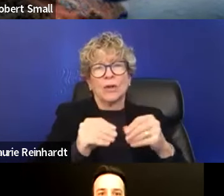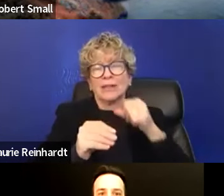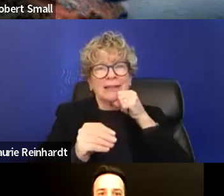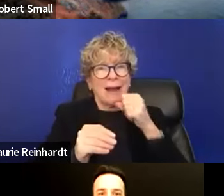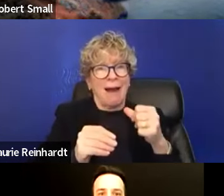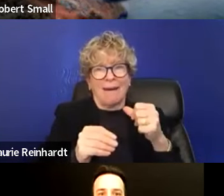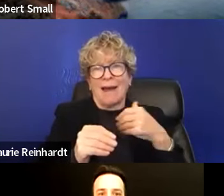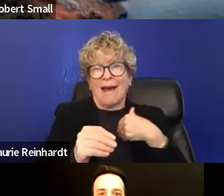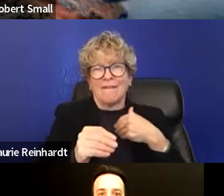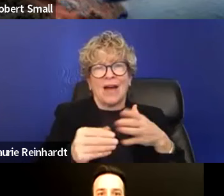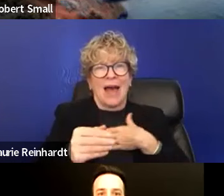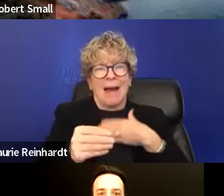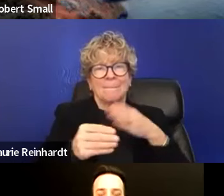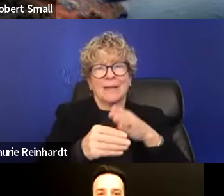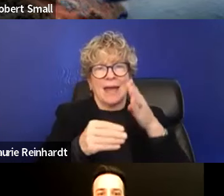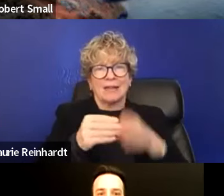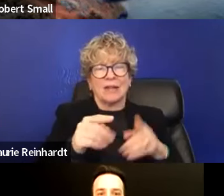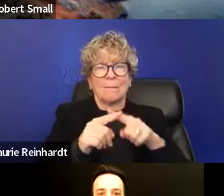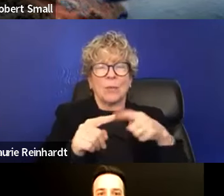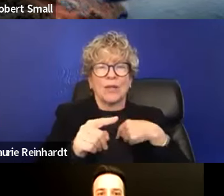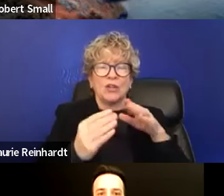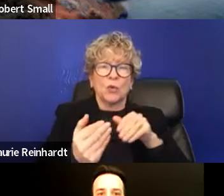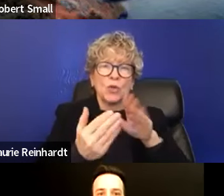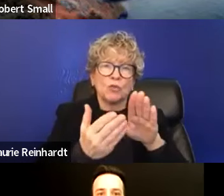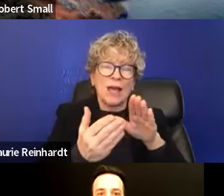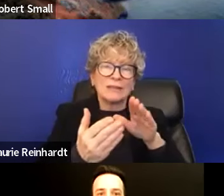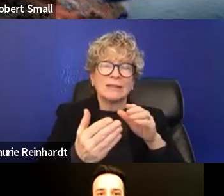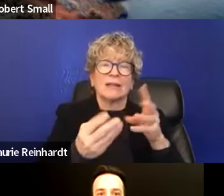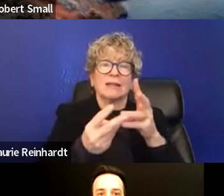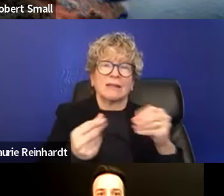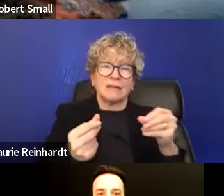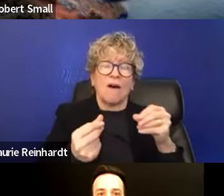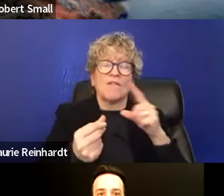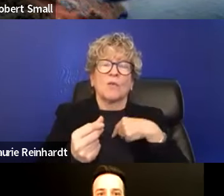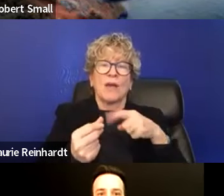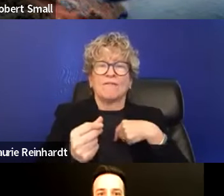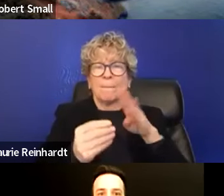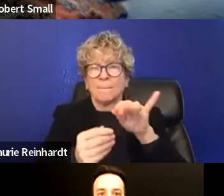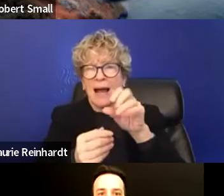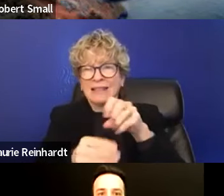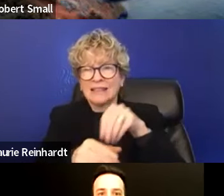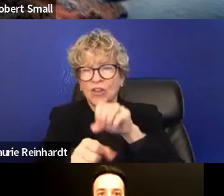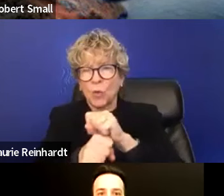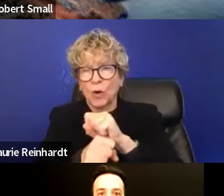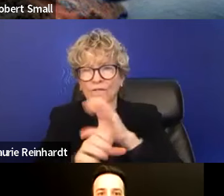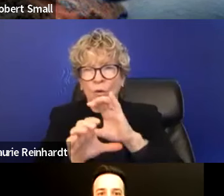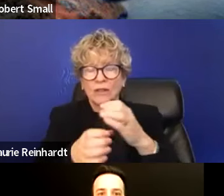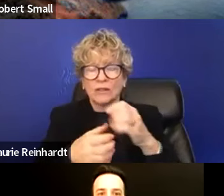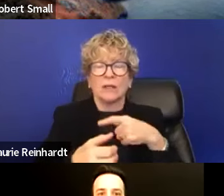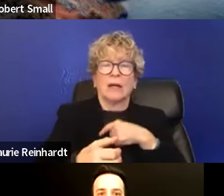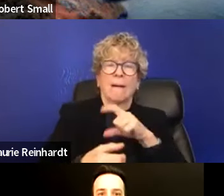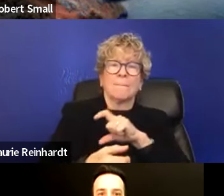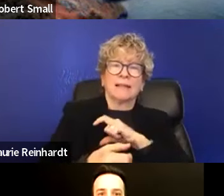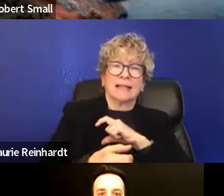start figuring out how to address individuals' biases within the workforce. It involves non-police crisis options. It